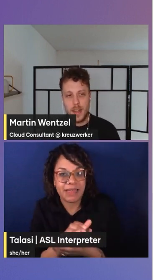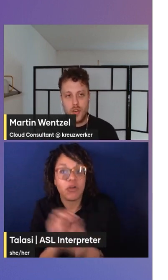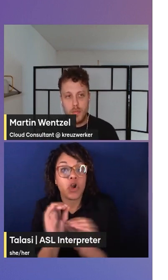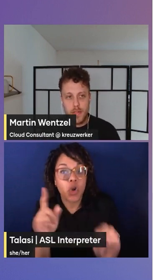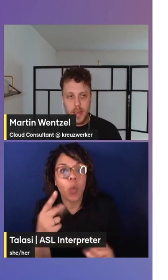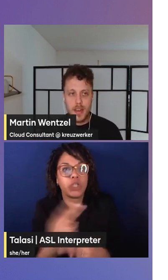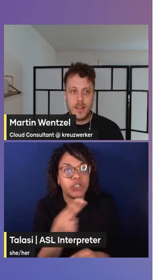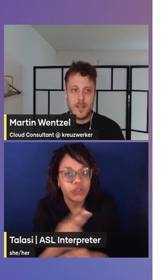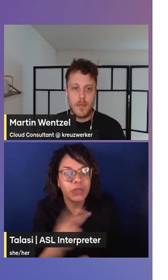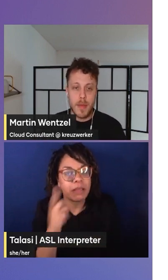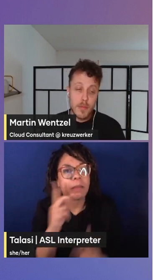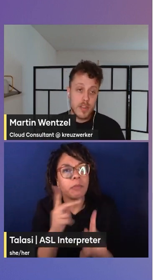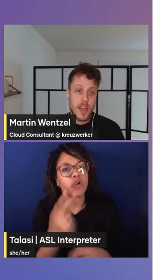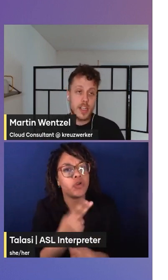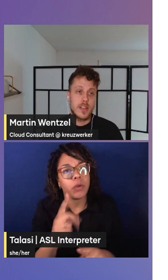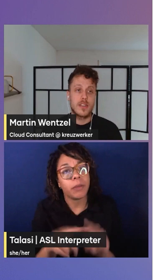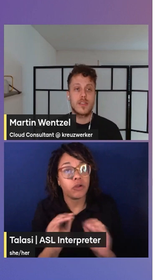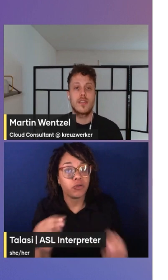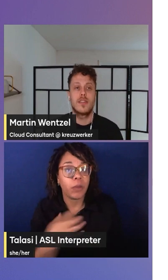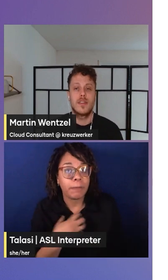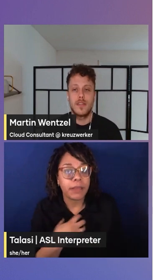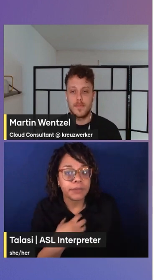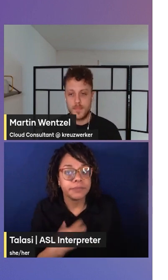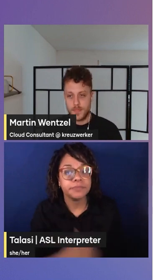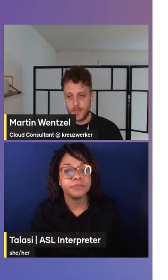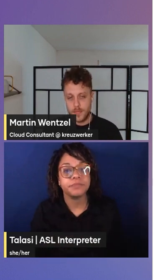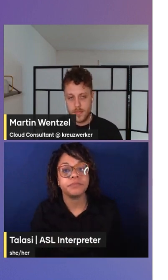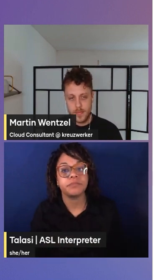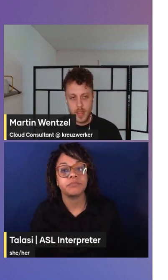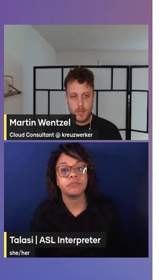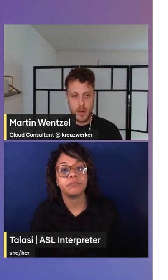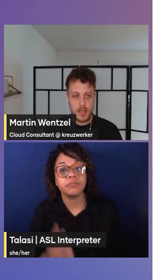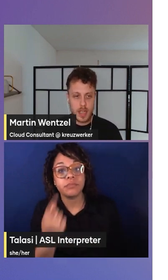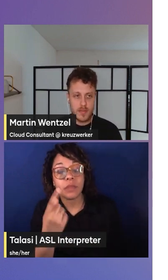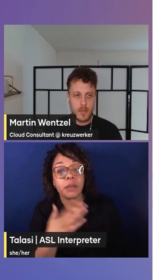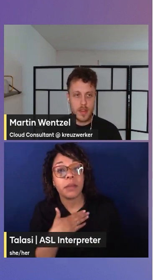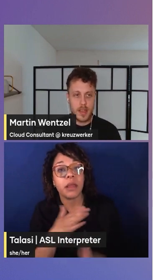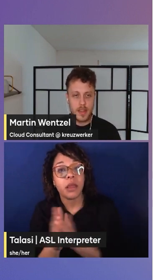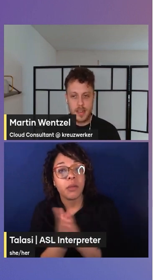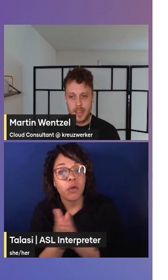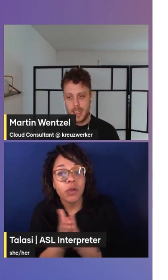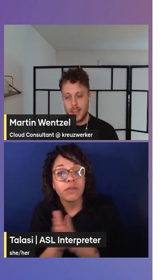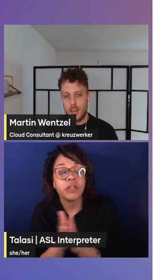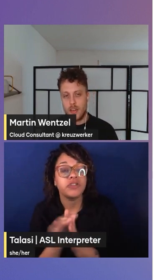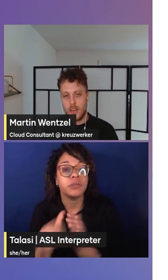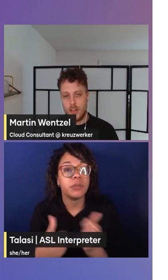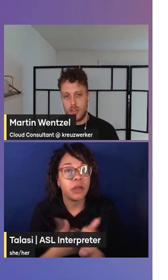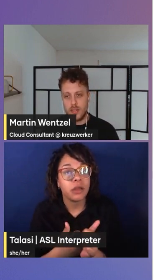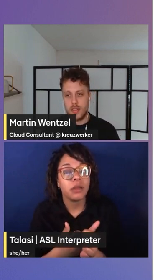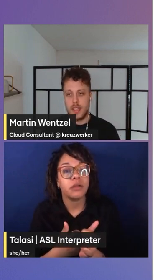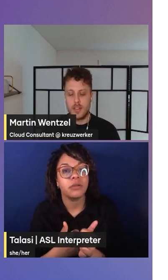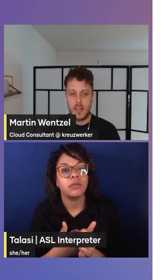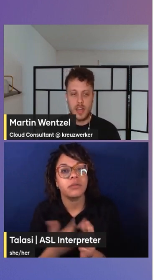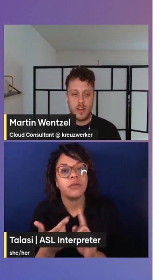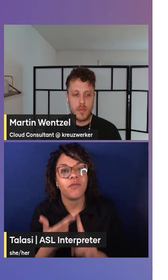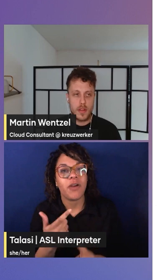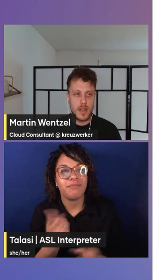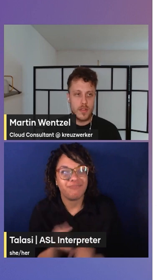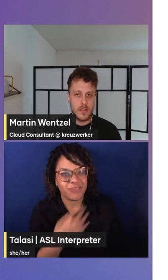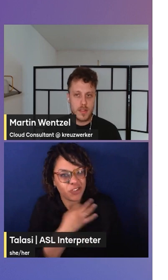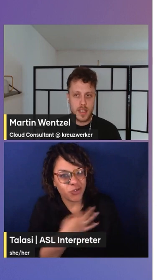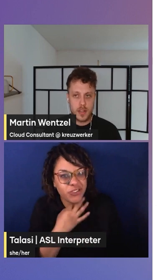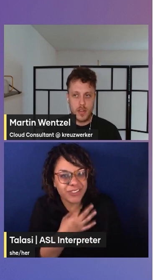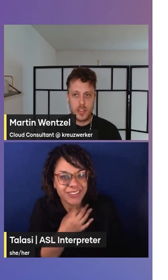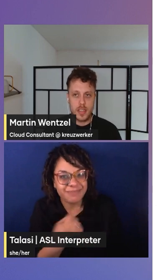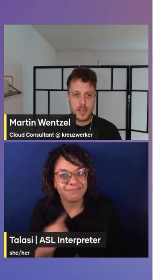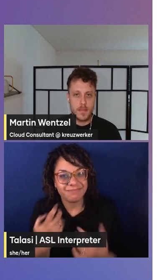And to be fair, my motivation is mostly comes from the curiosity to play around with the